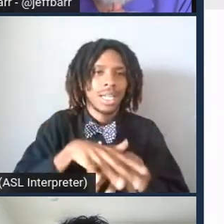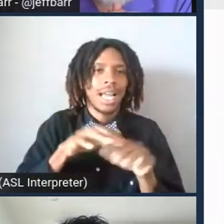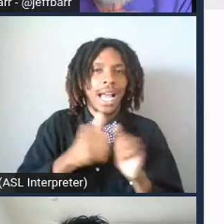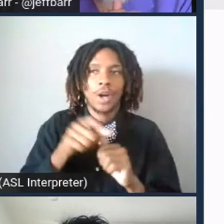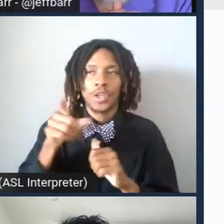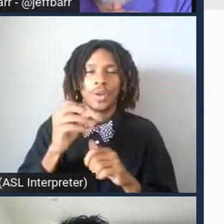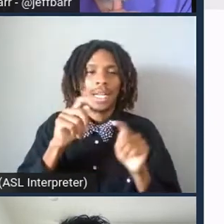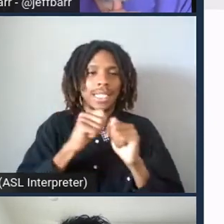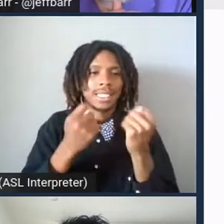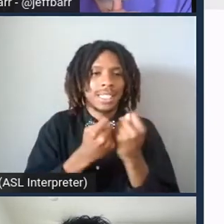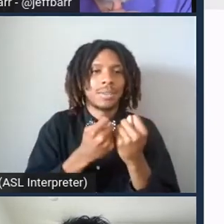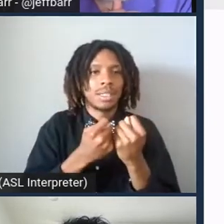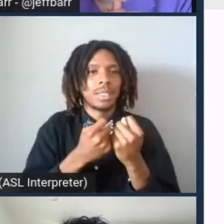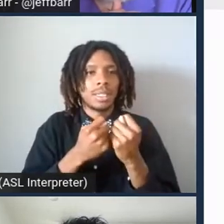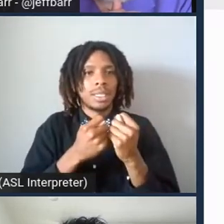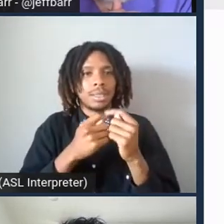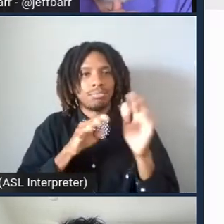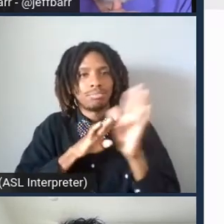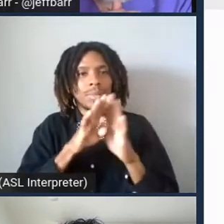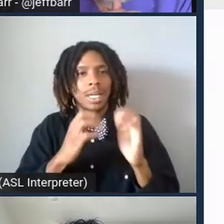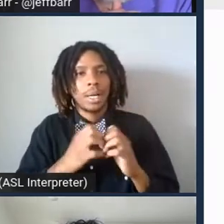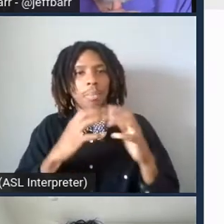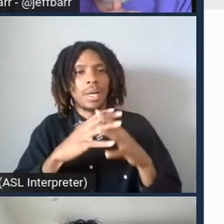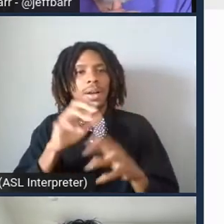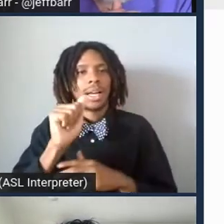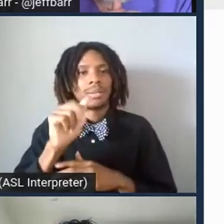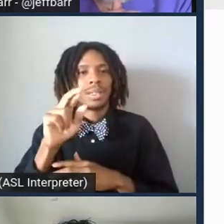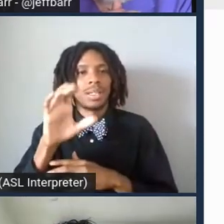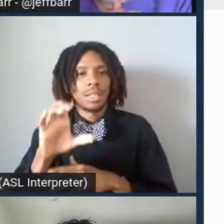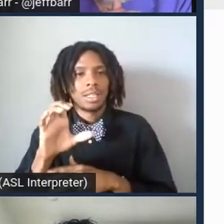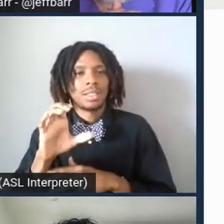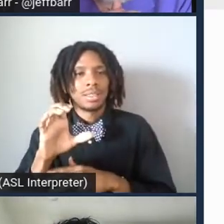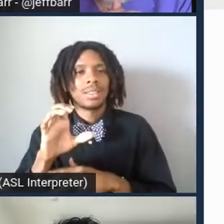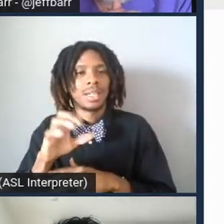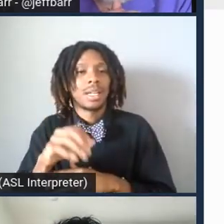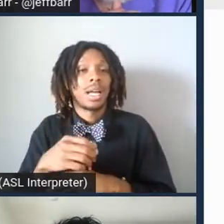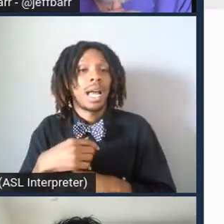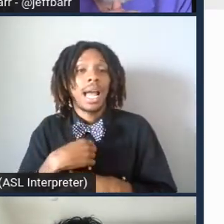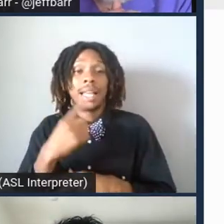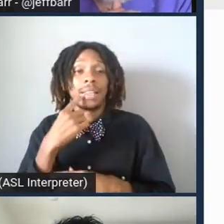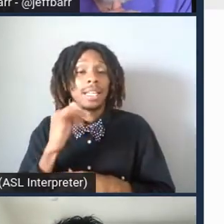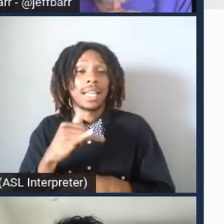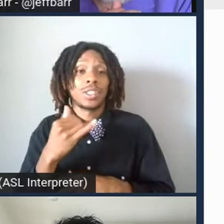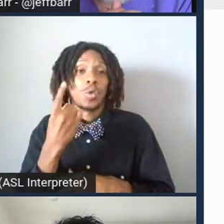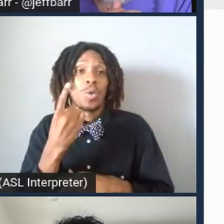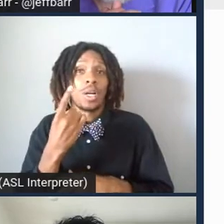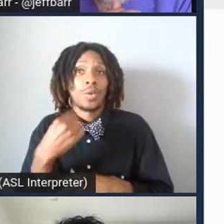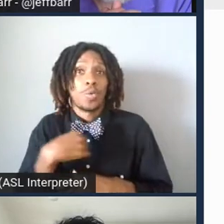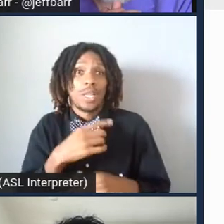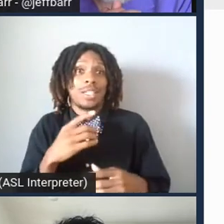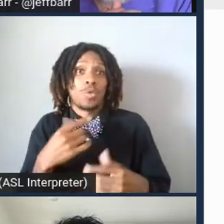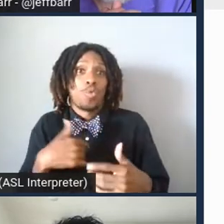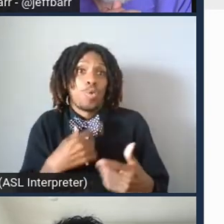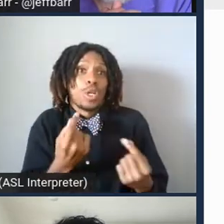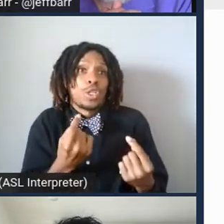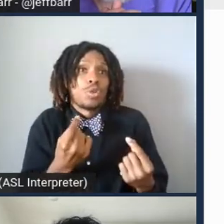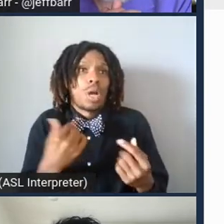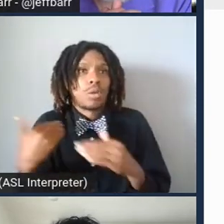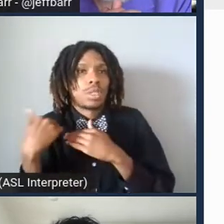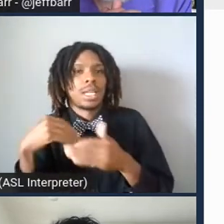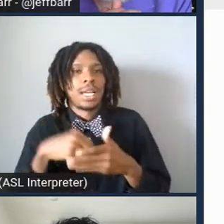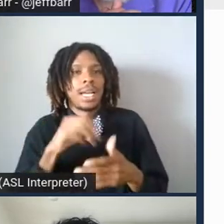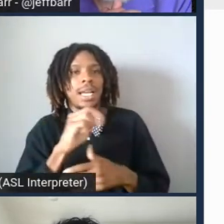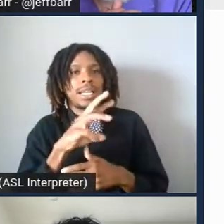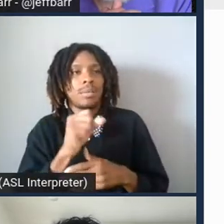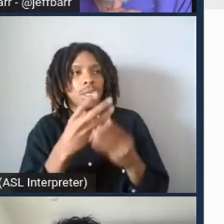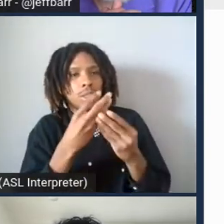team have built application recovery controller. So I think, that's really kind of what we do at AWS, right? We kind of solve these problems